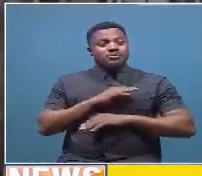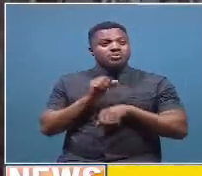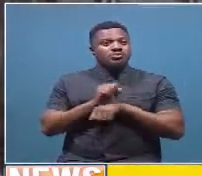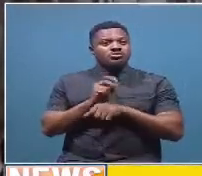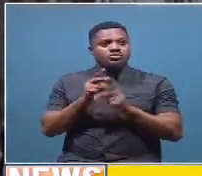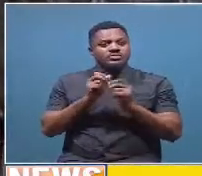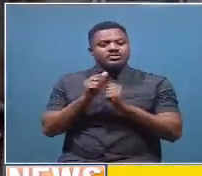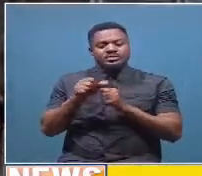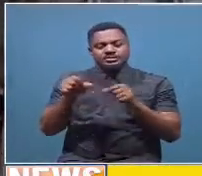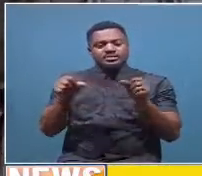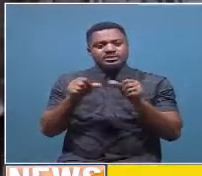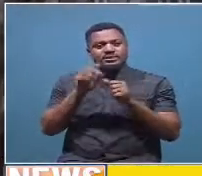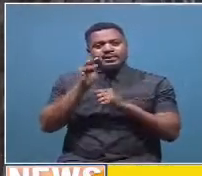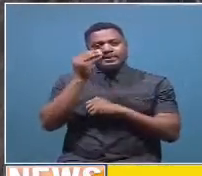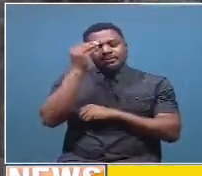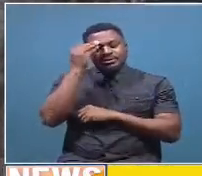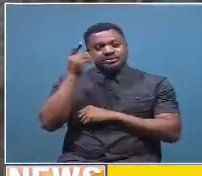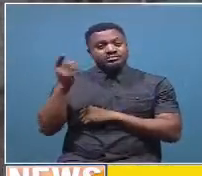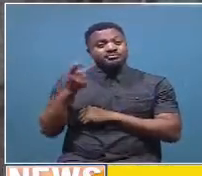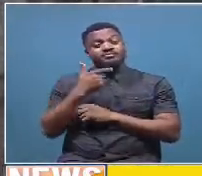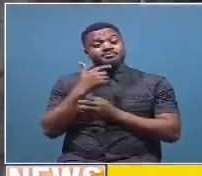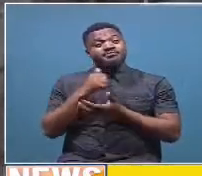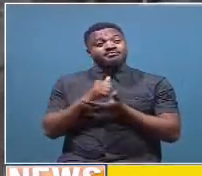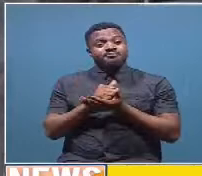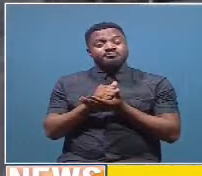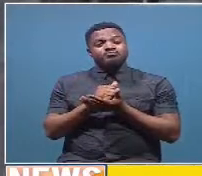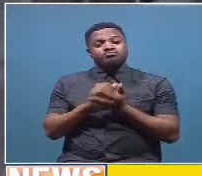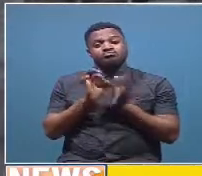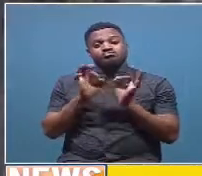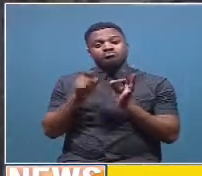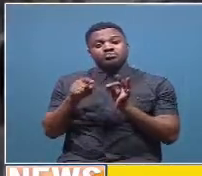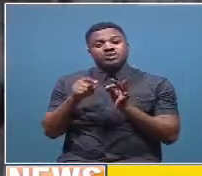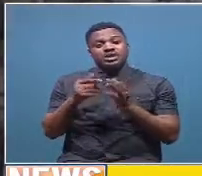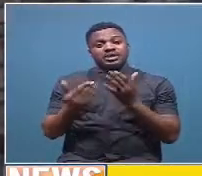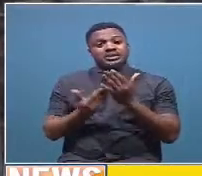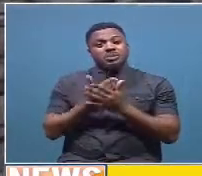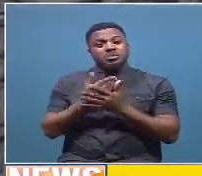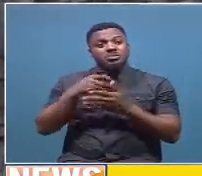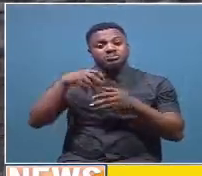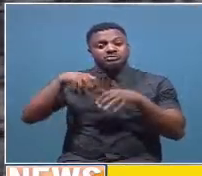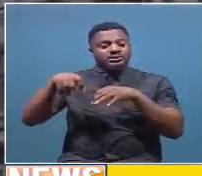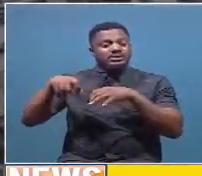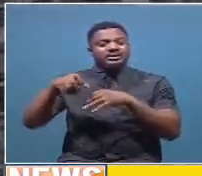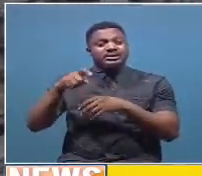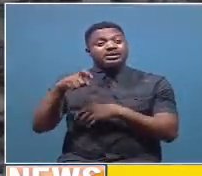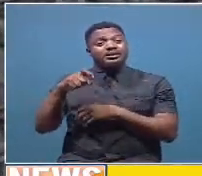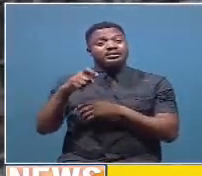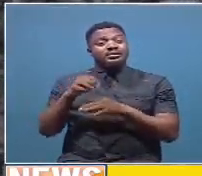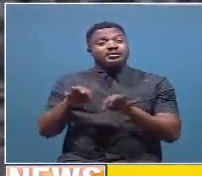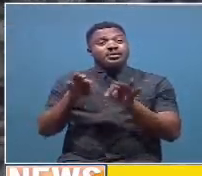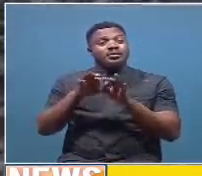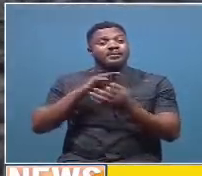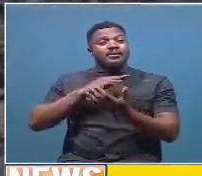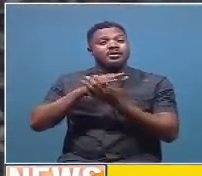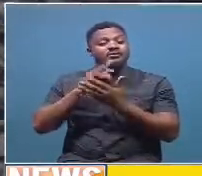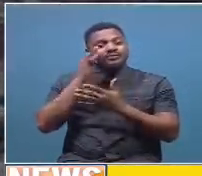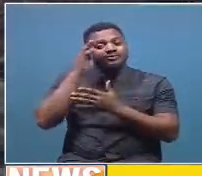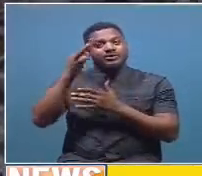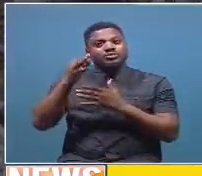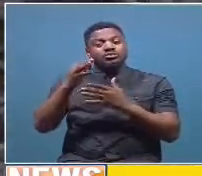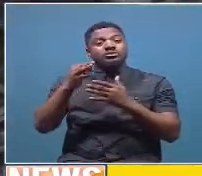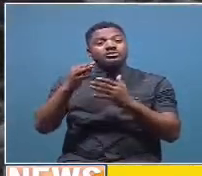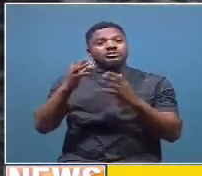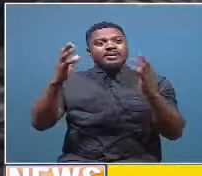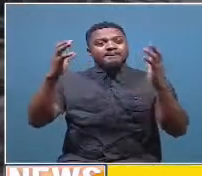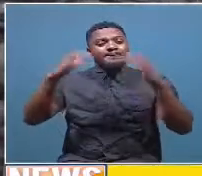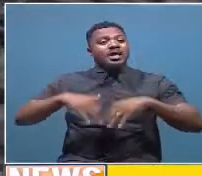far, Sector Minister Mr. Kwesi Amwakun said the reinforcement was urgently needed to prevent the entire bridge